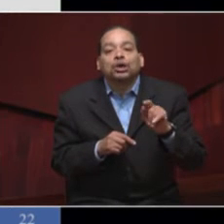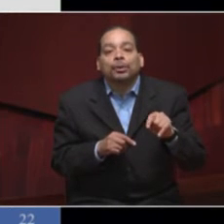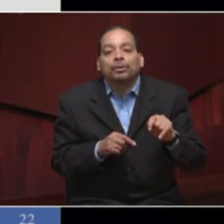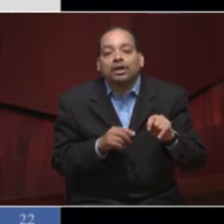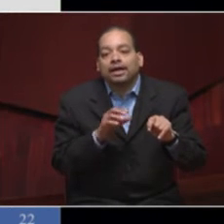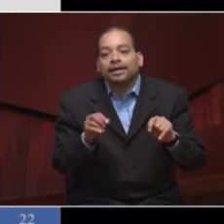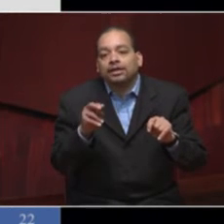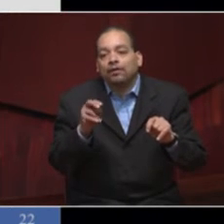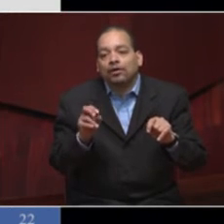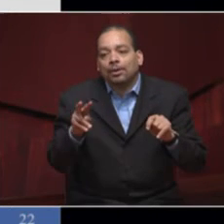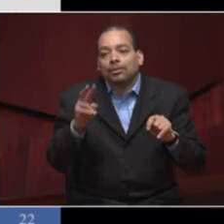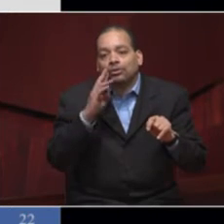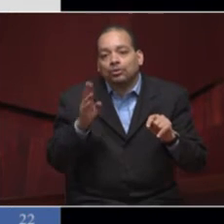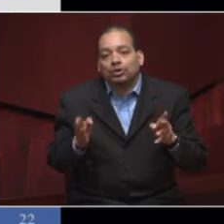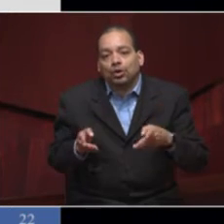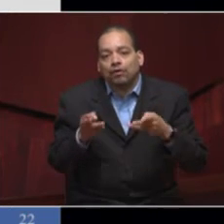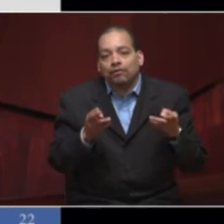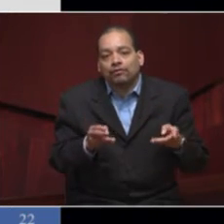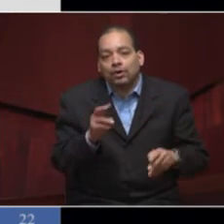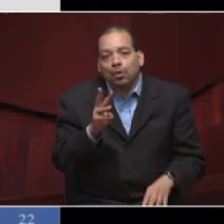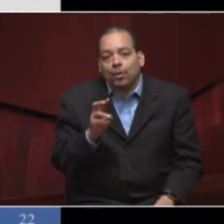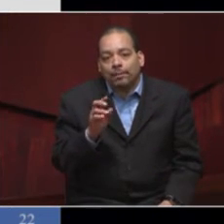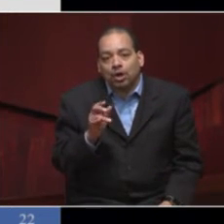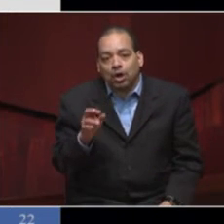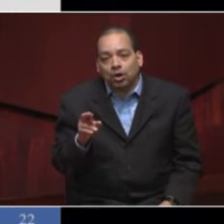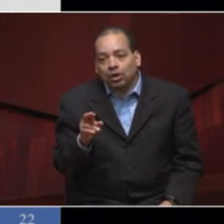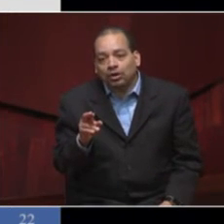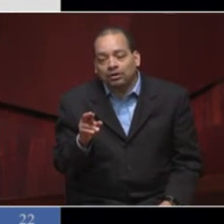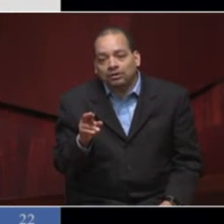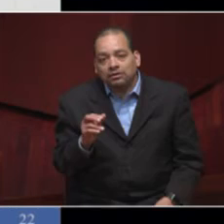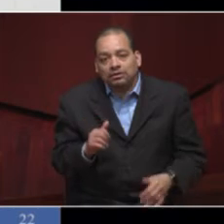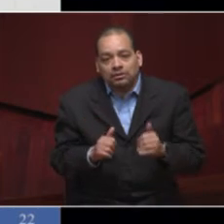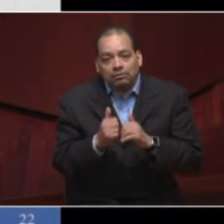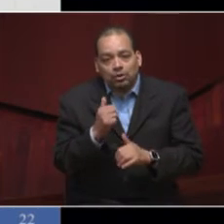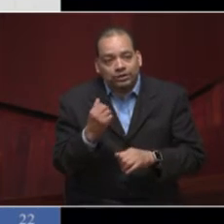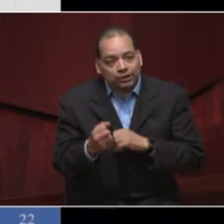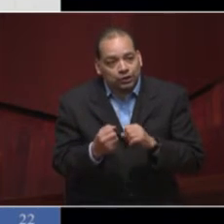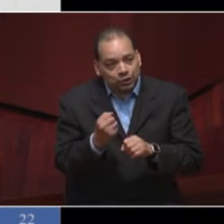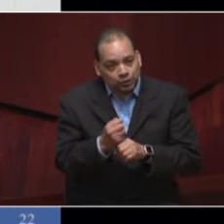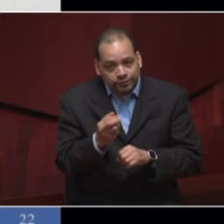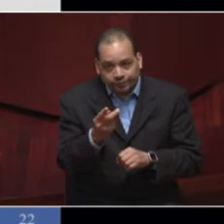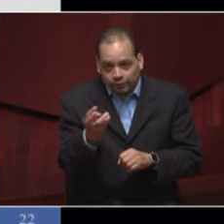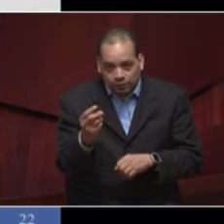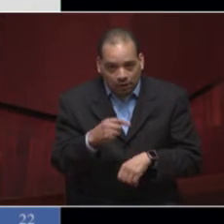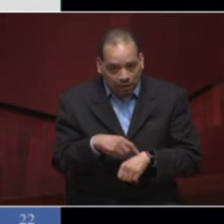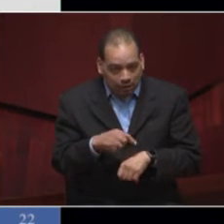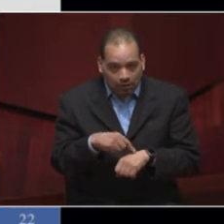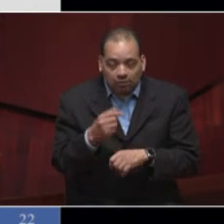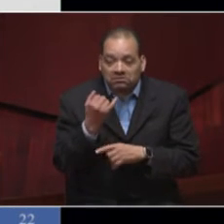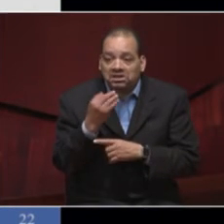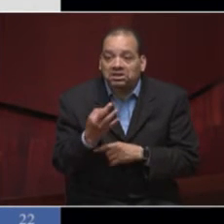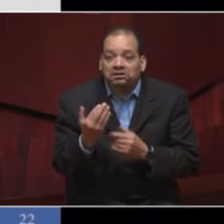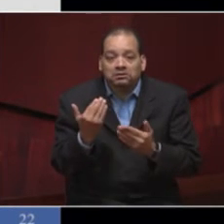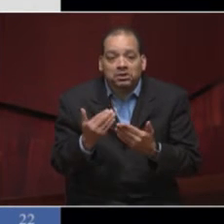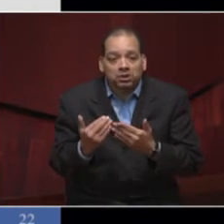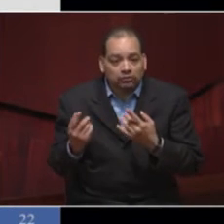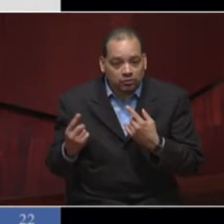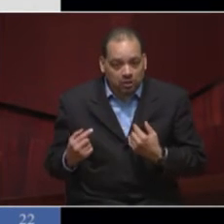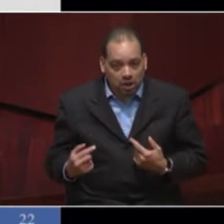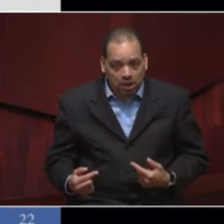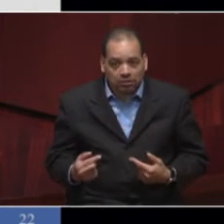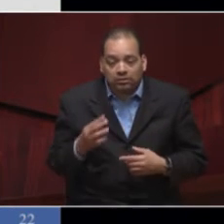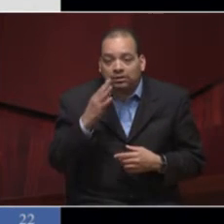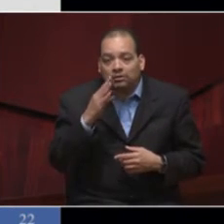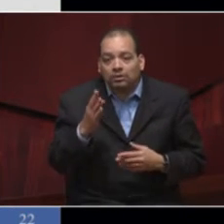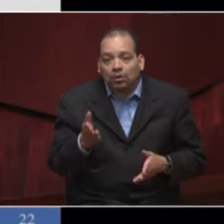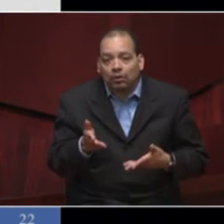offer a webinar. Most years we've done this a couple of times. If we find we have a good response to the first one, we will usually